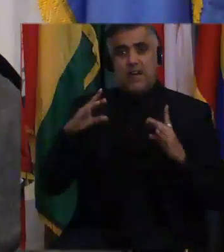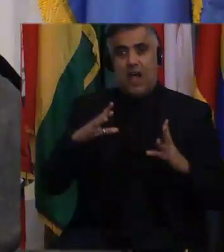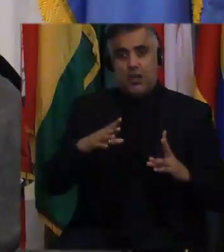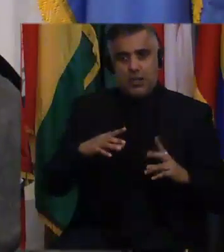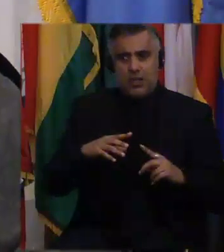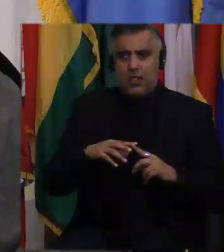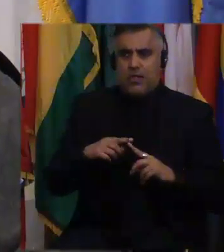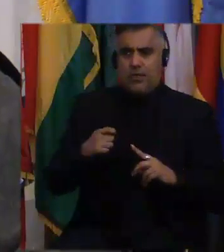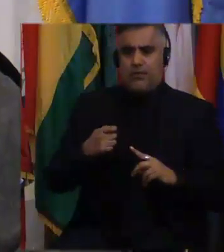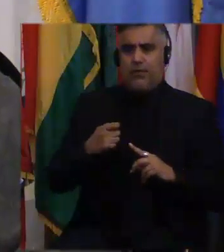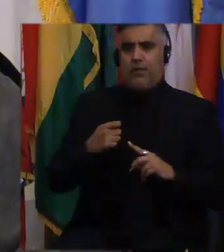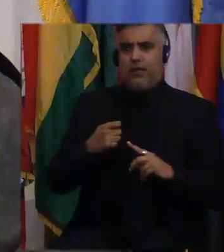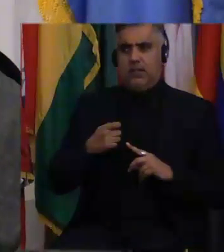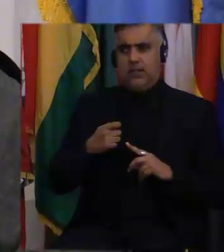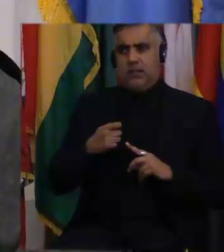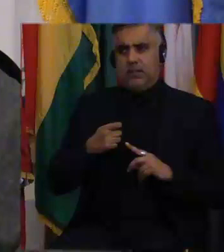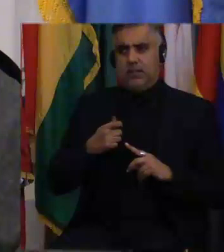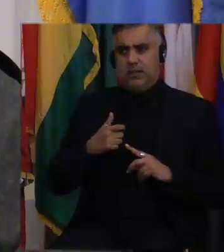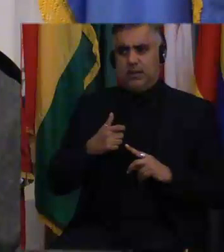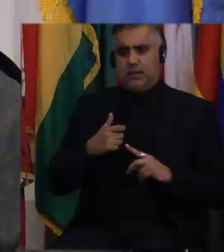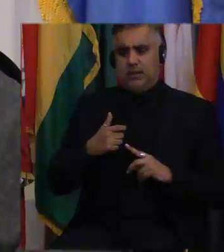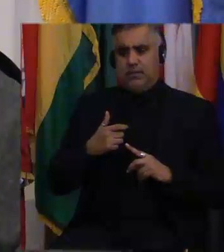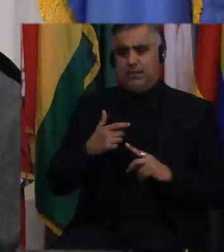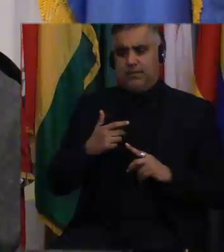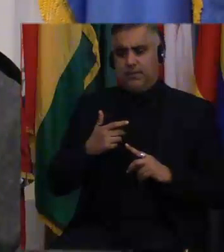there is very little